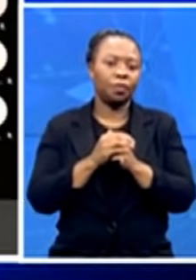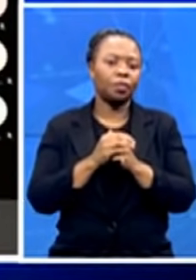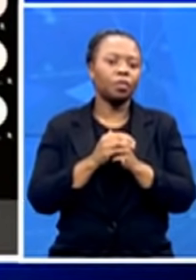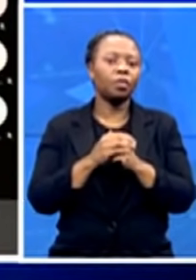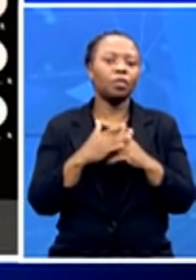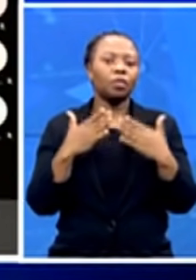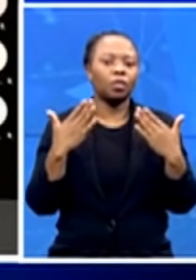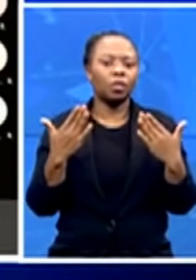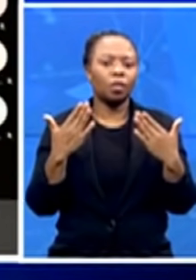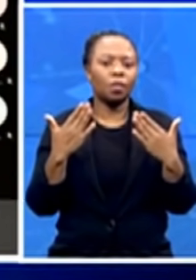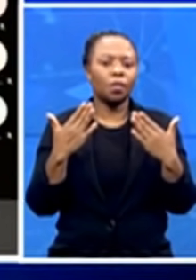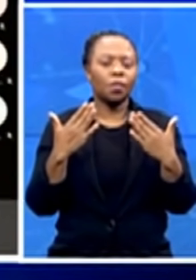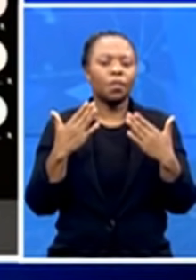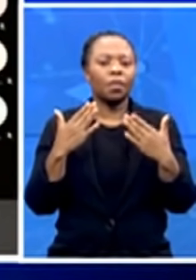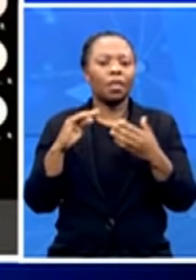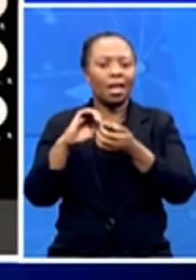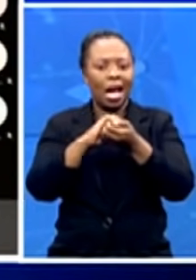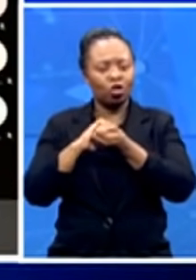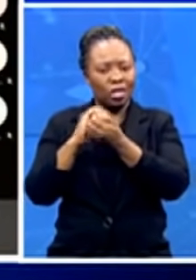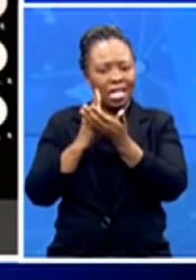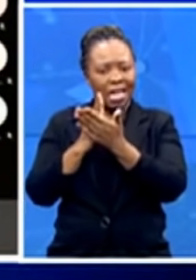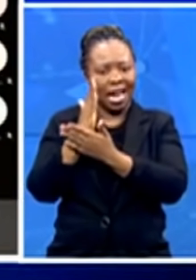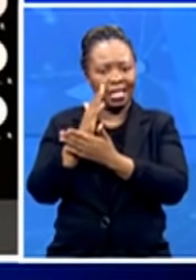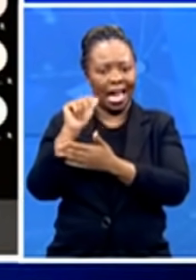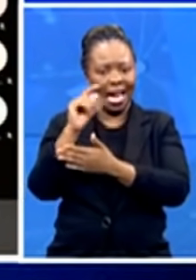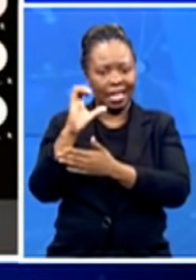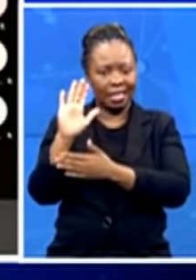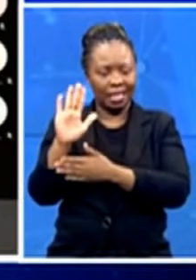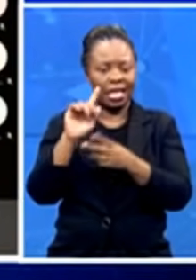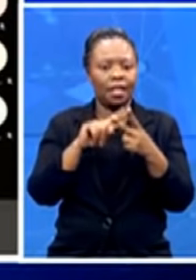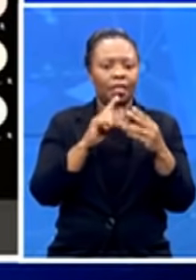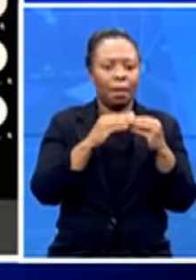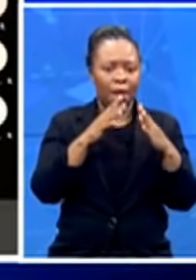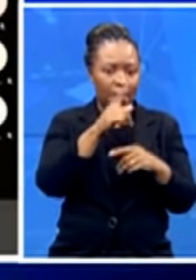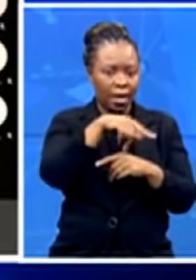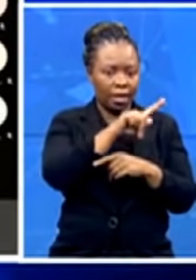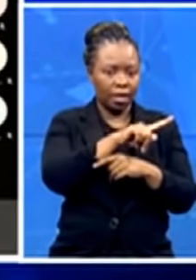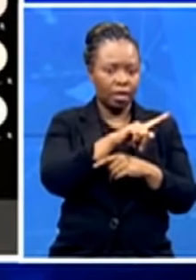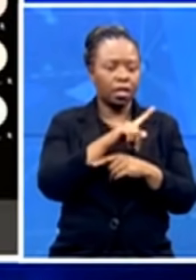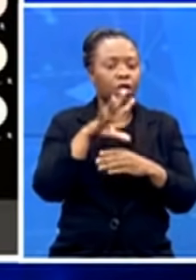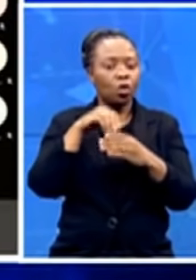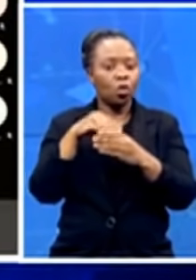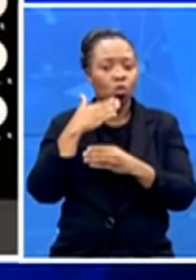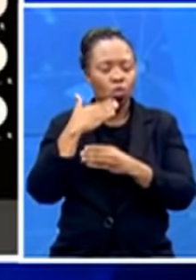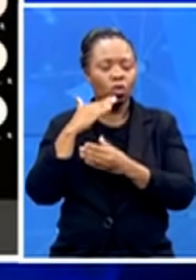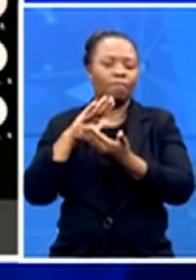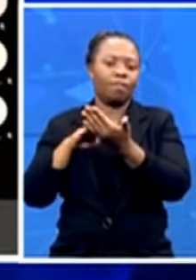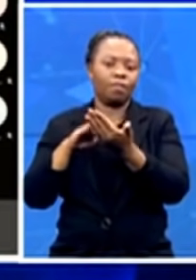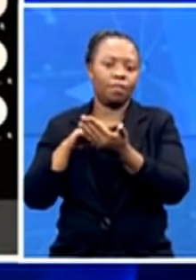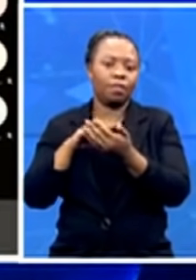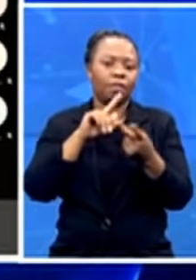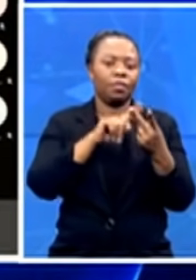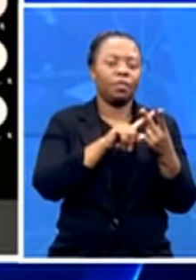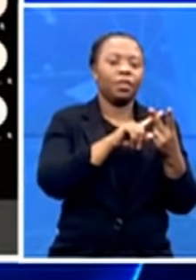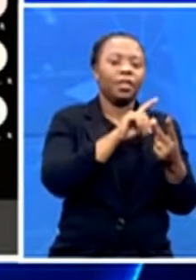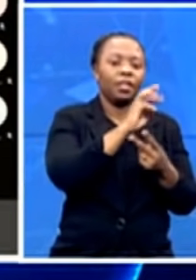rights of the ANC and its members, which include Mr. Magashule, Mr. Ramaphosa, Ms. Duarte, and many